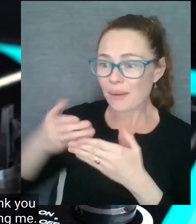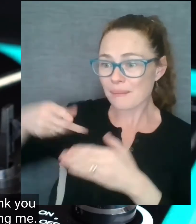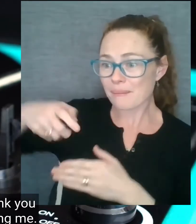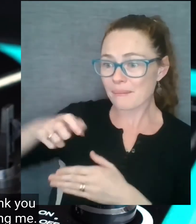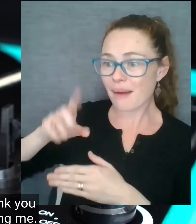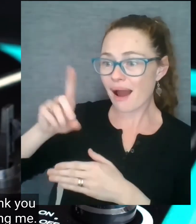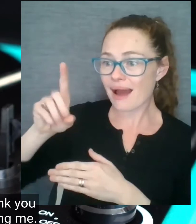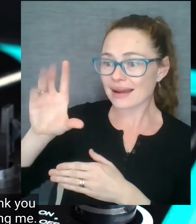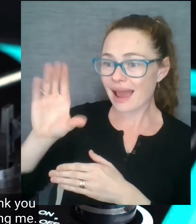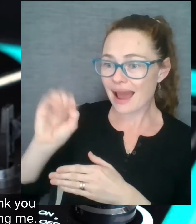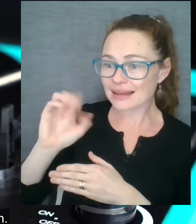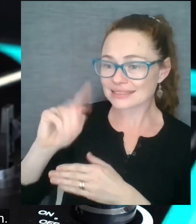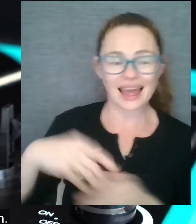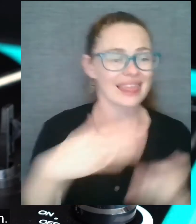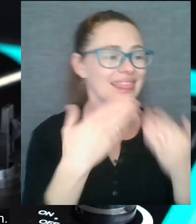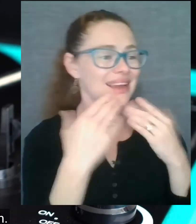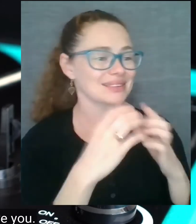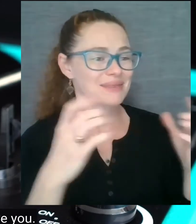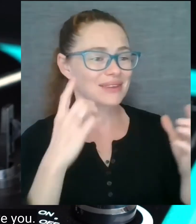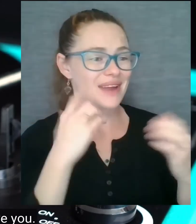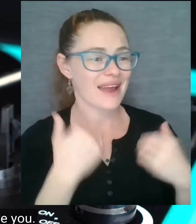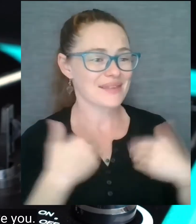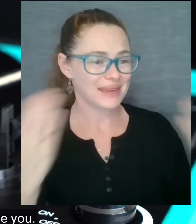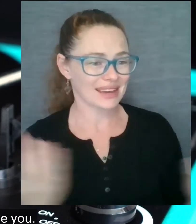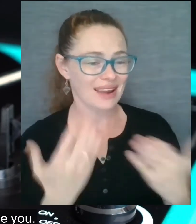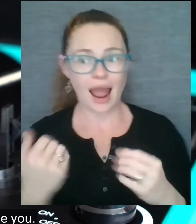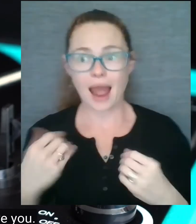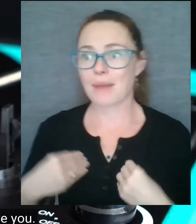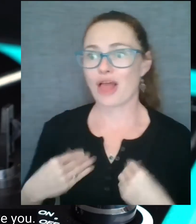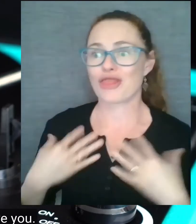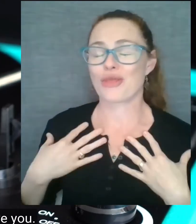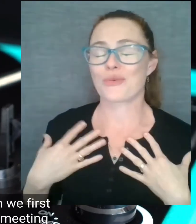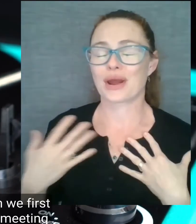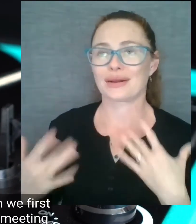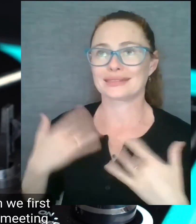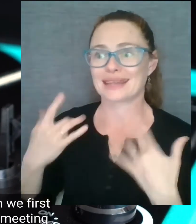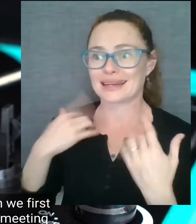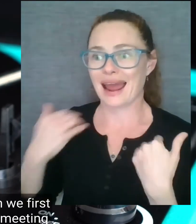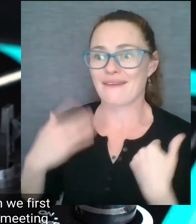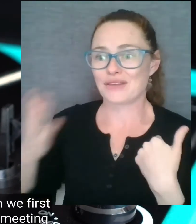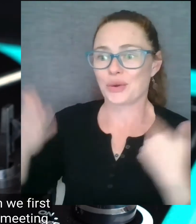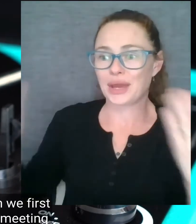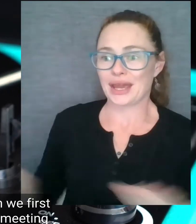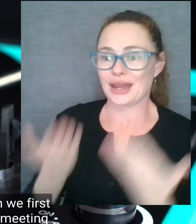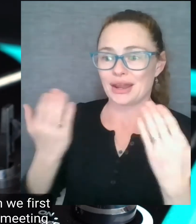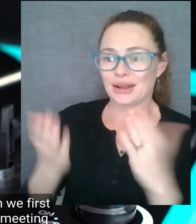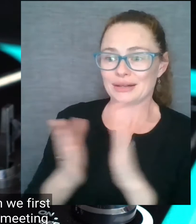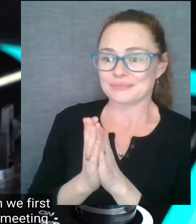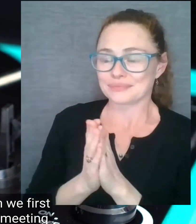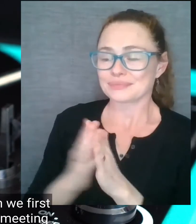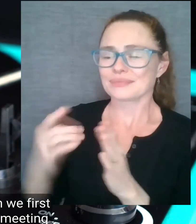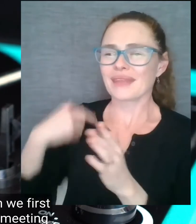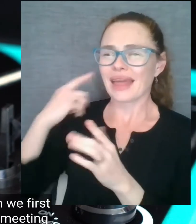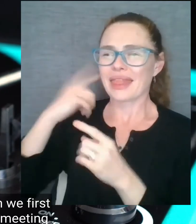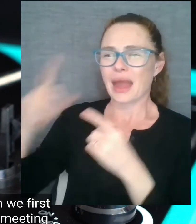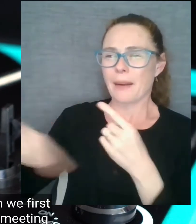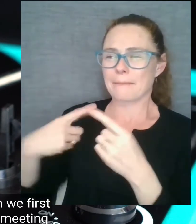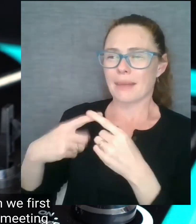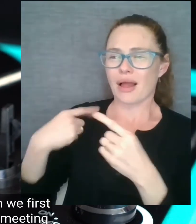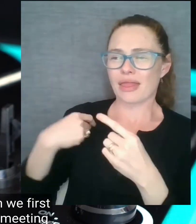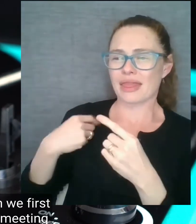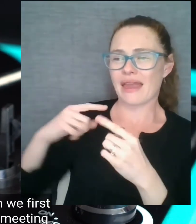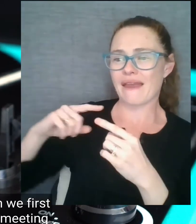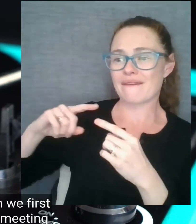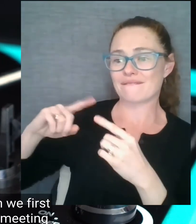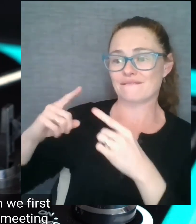you. Thank you so much for having me. Oh my gosh, I'm thrilled to have you. I think back to when we first had our first